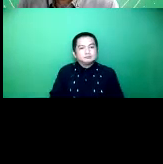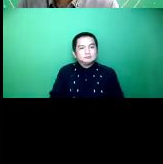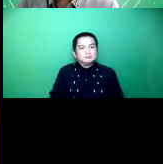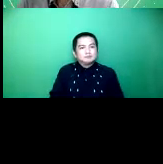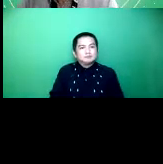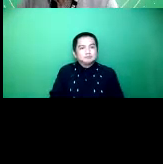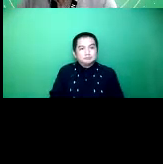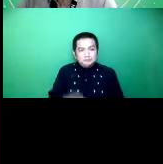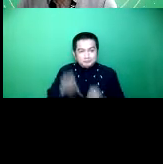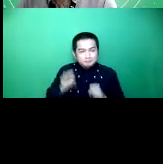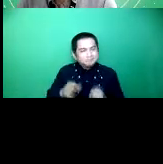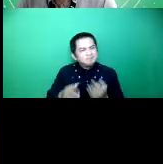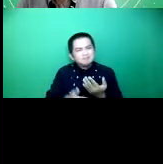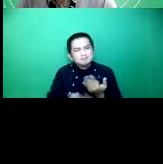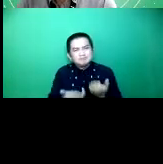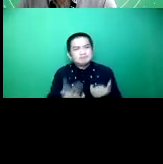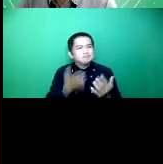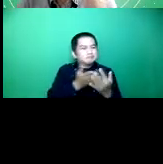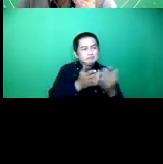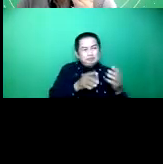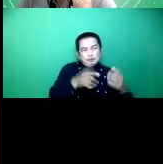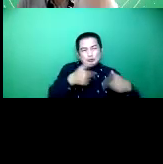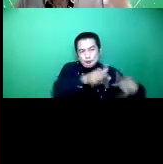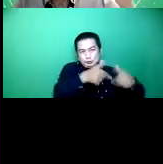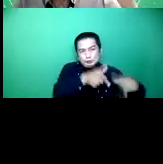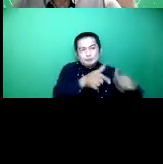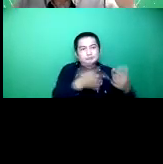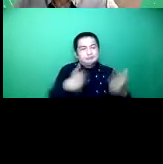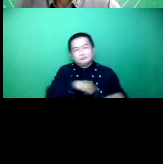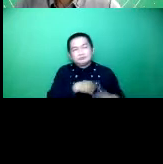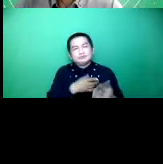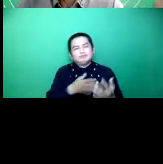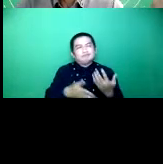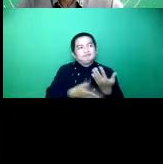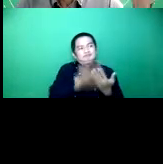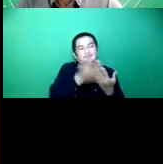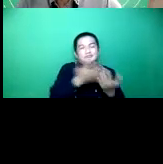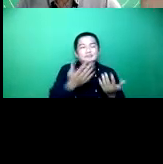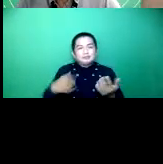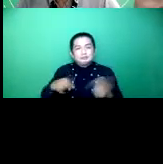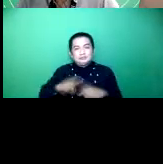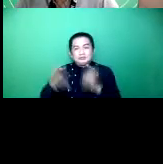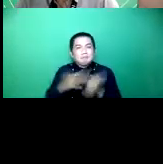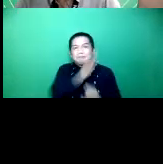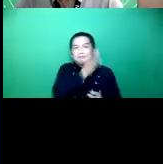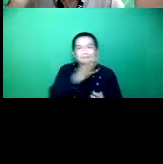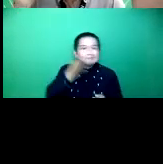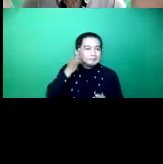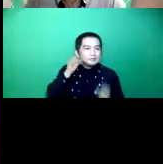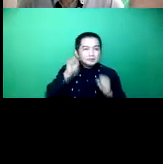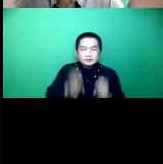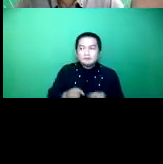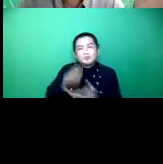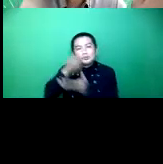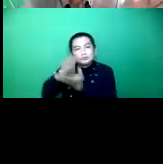groceries used to be very simple, but now we're looking at groceries that bring you from the farmer, meaning they can have their own page, and you can order